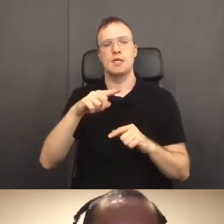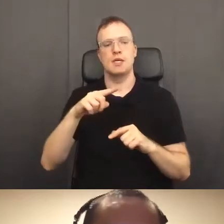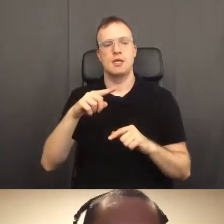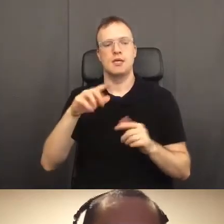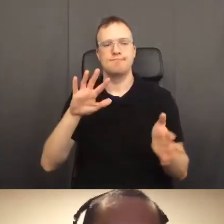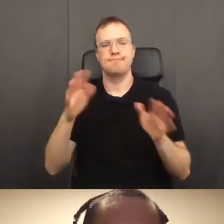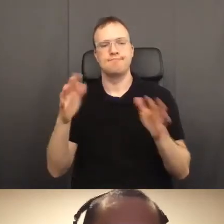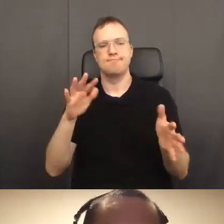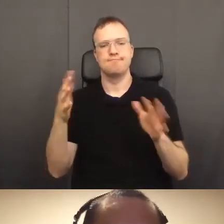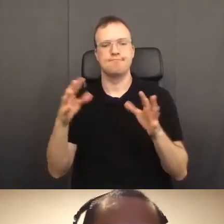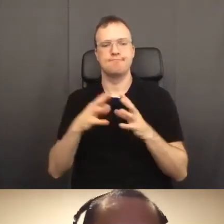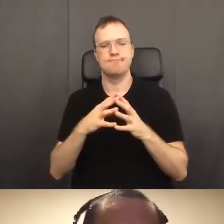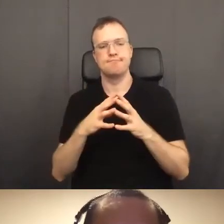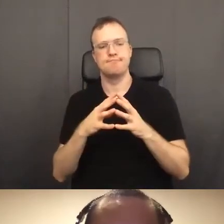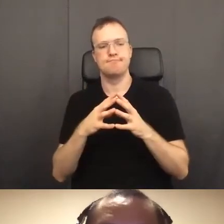of like